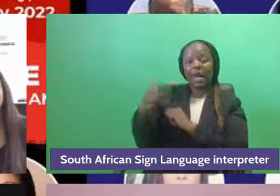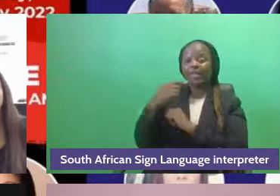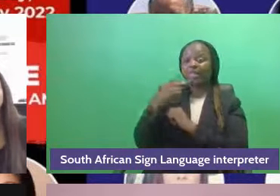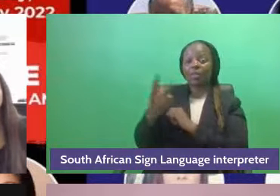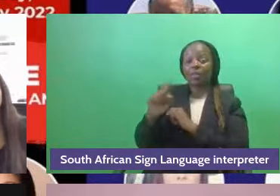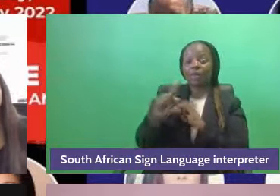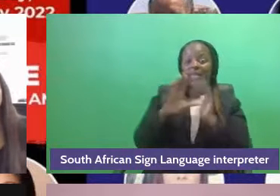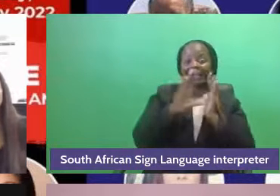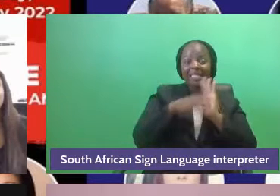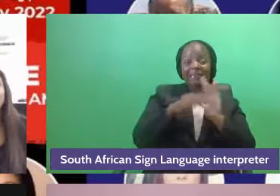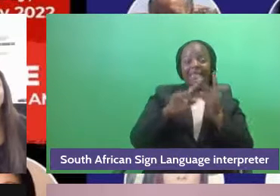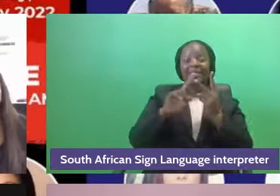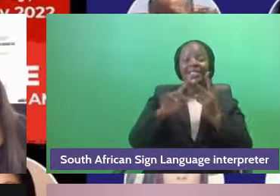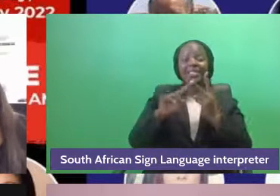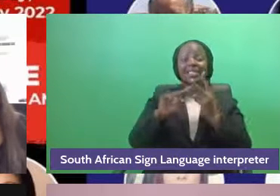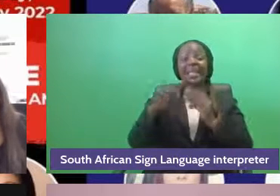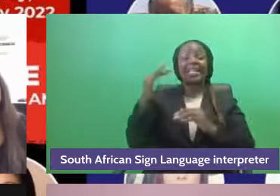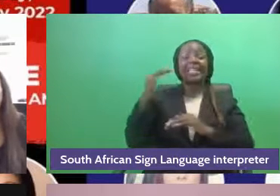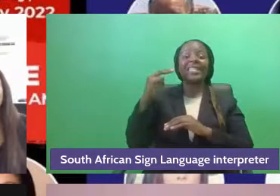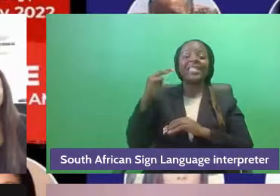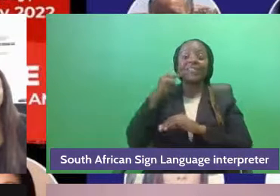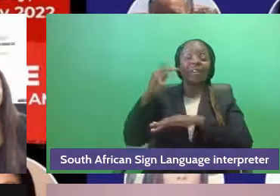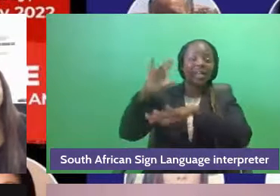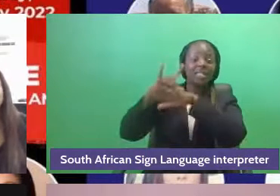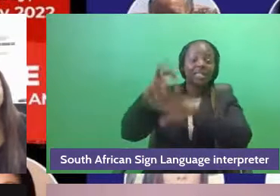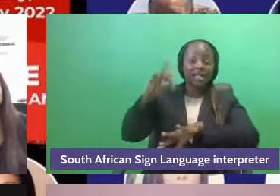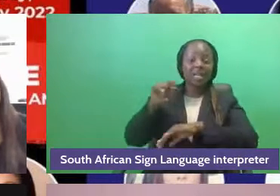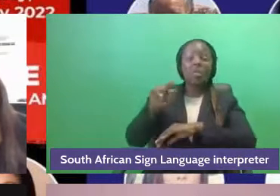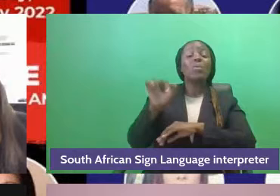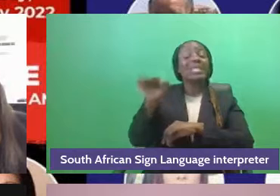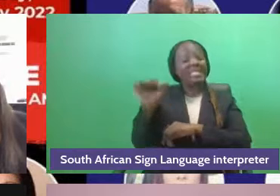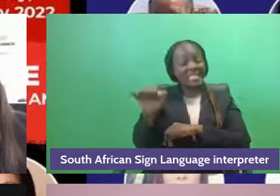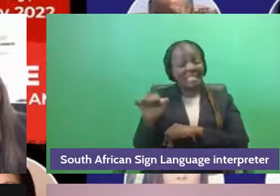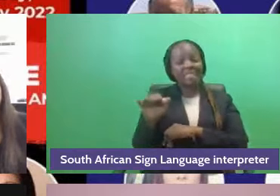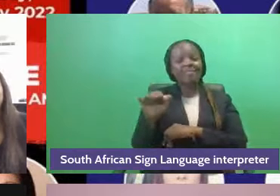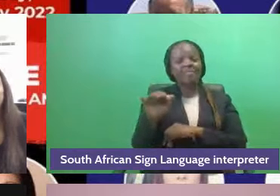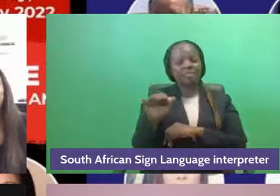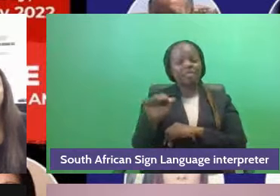deafness sensitization, and I think you alluded to it. With technology, we've